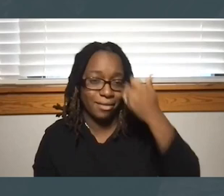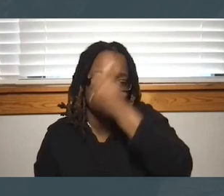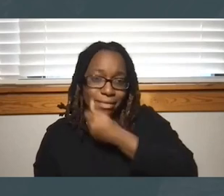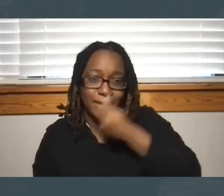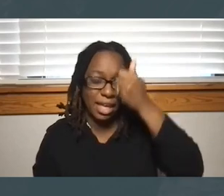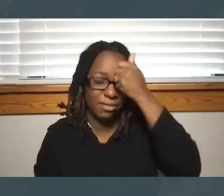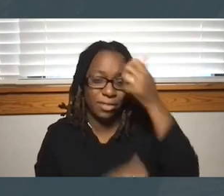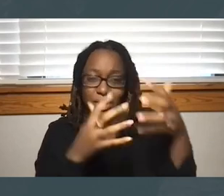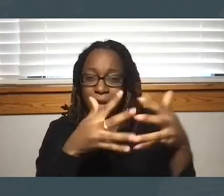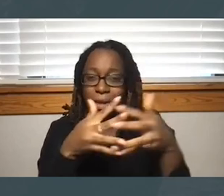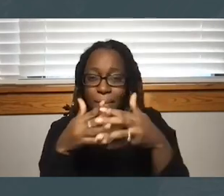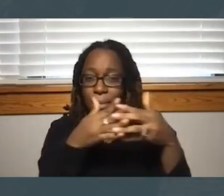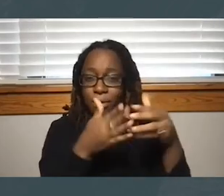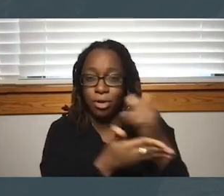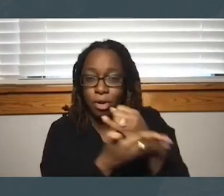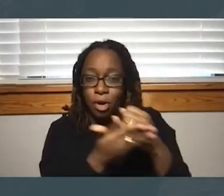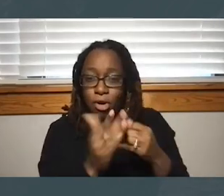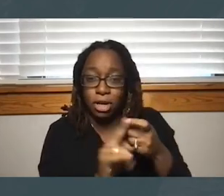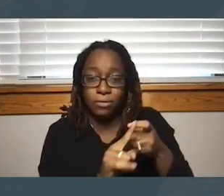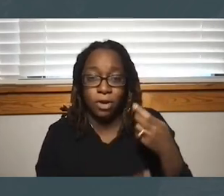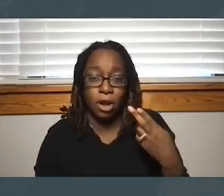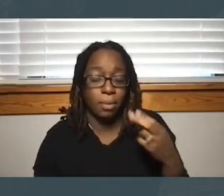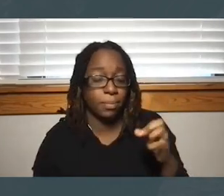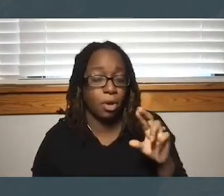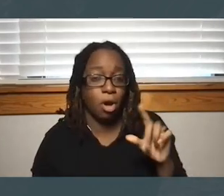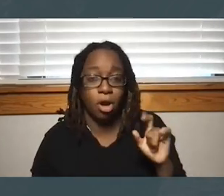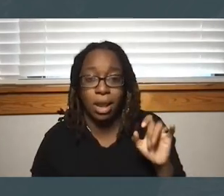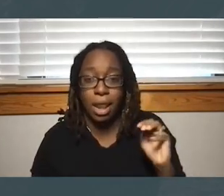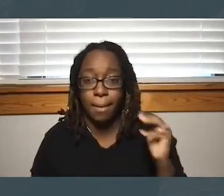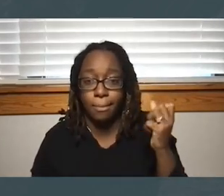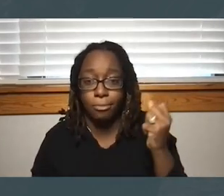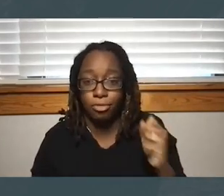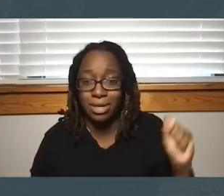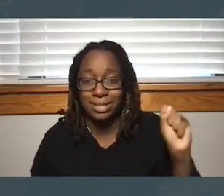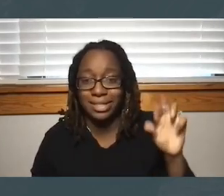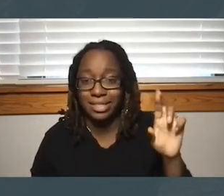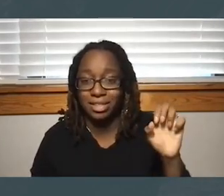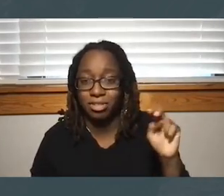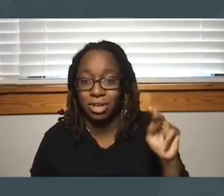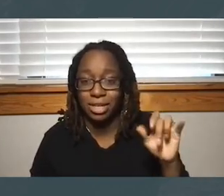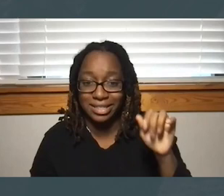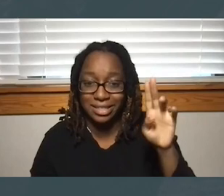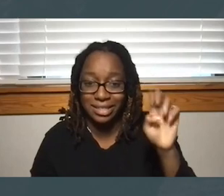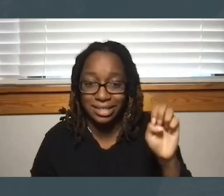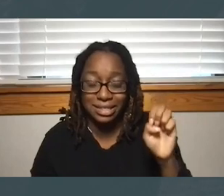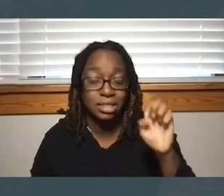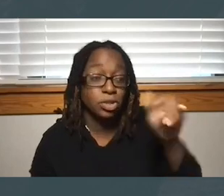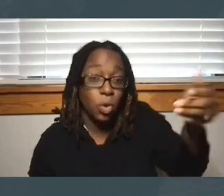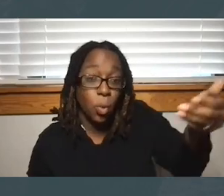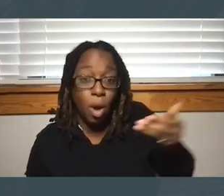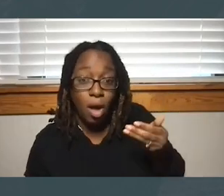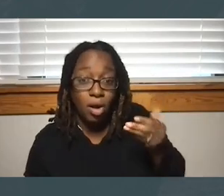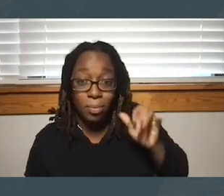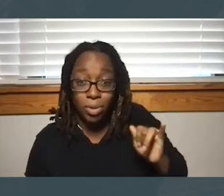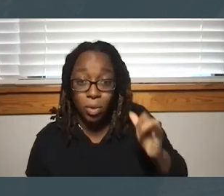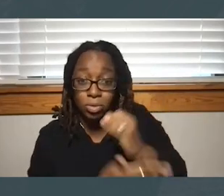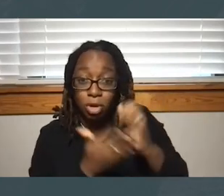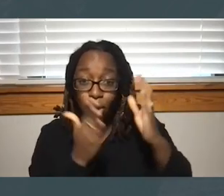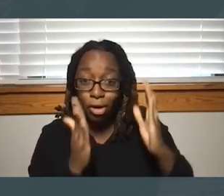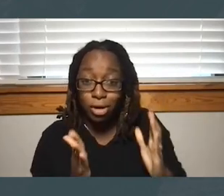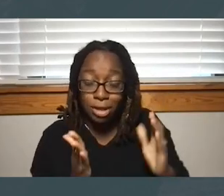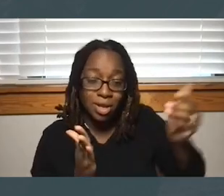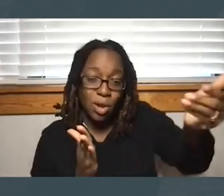Harlem Renaissance. And for them to welcome those artists or those intellectuals, it went through